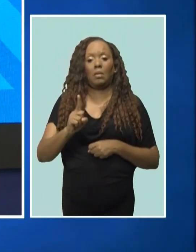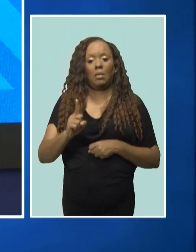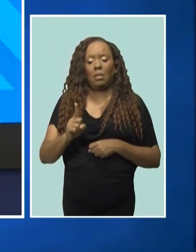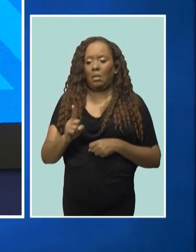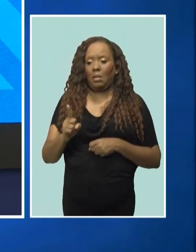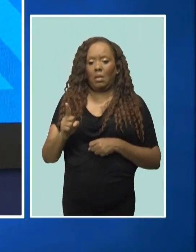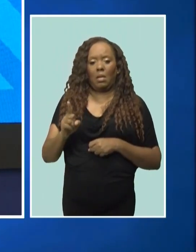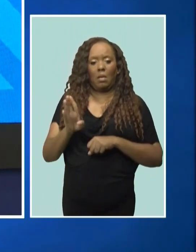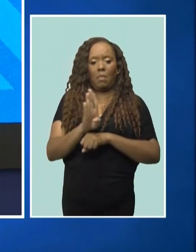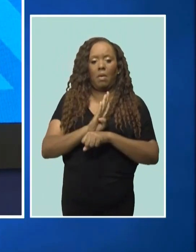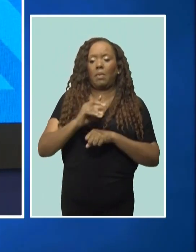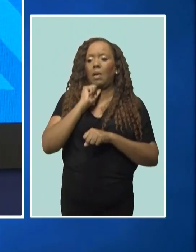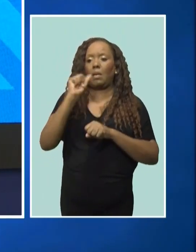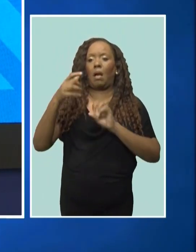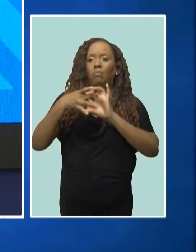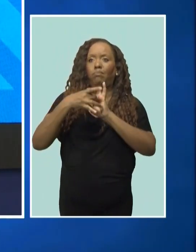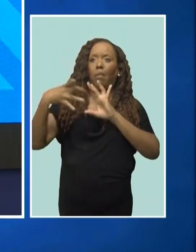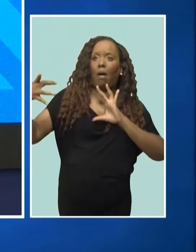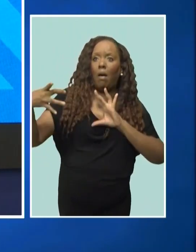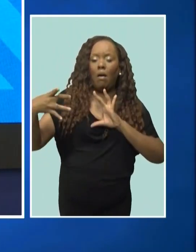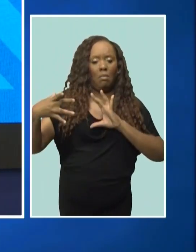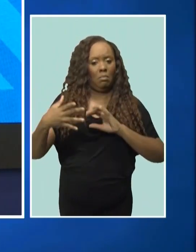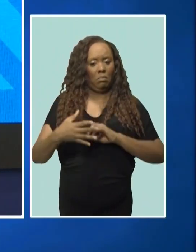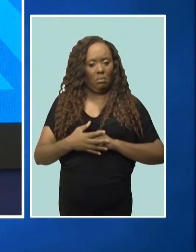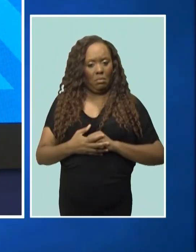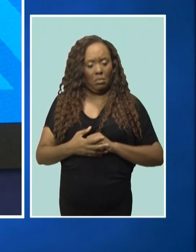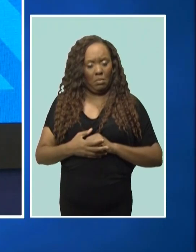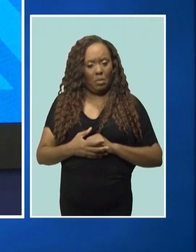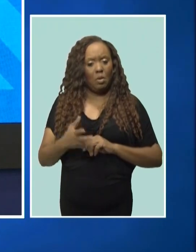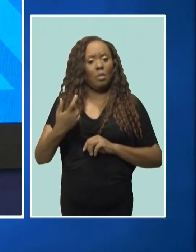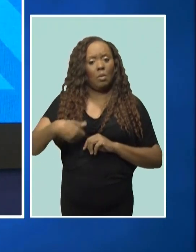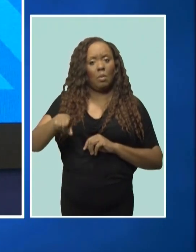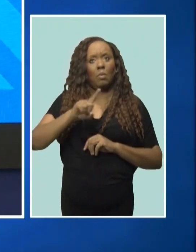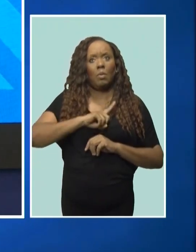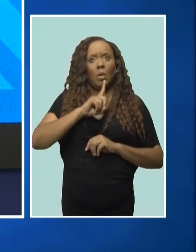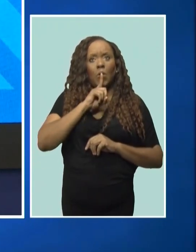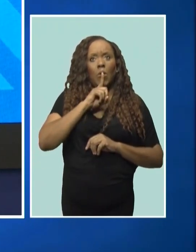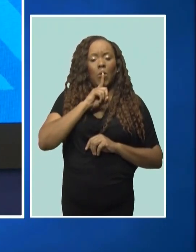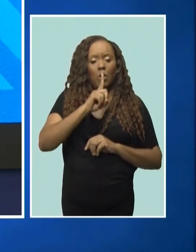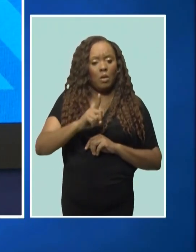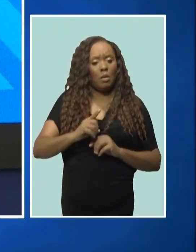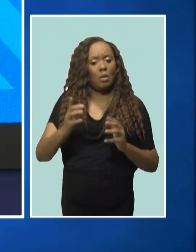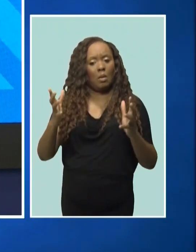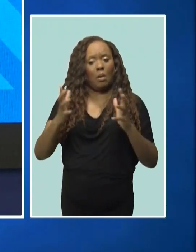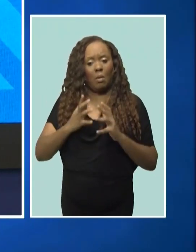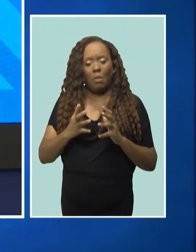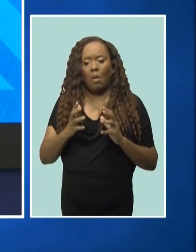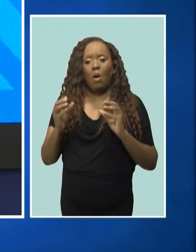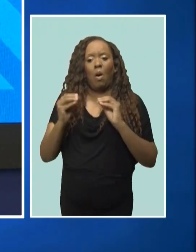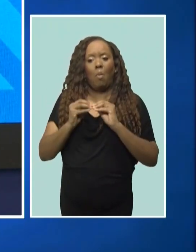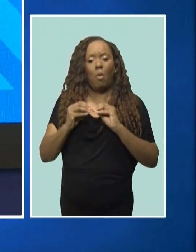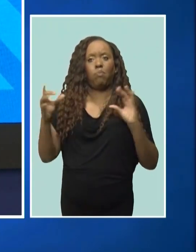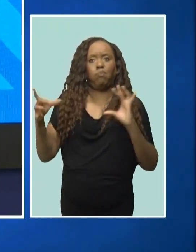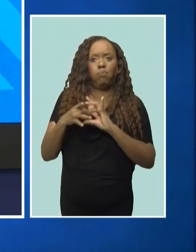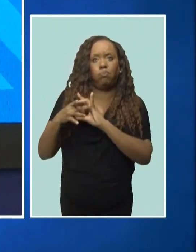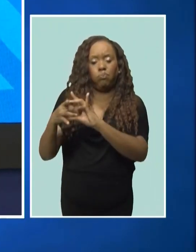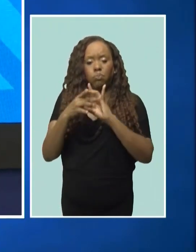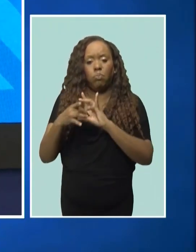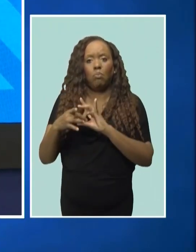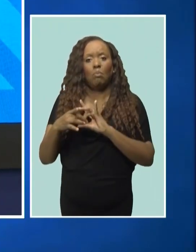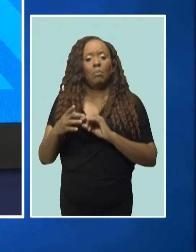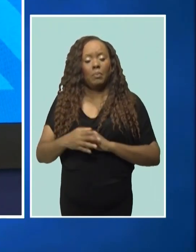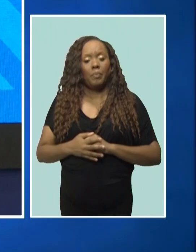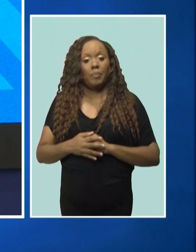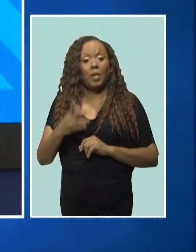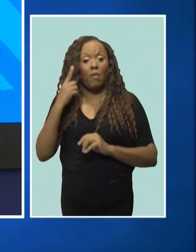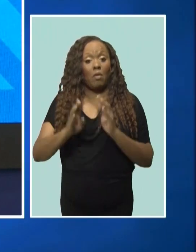the multiple modes of production which more and more are to the east of the Americas. The event is